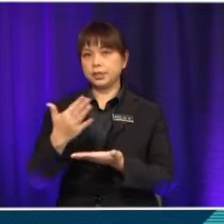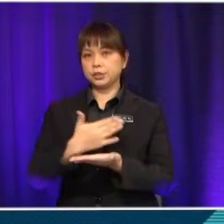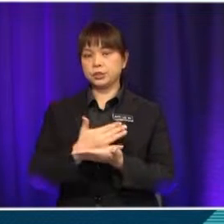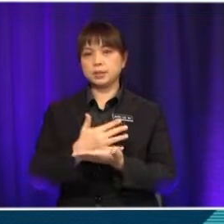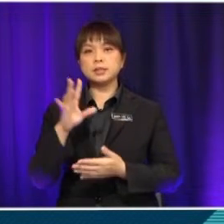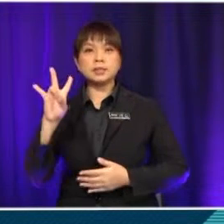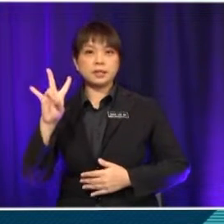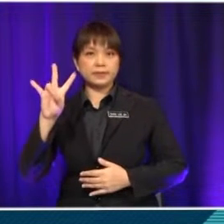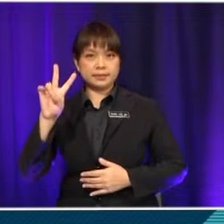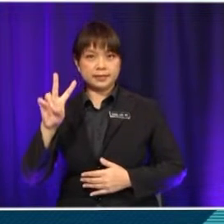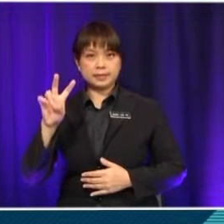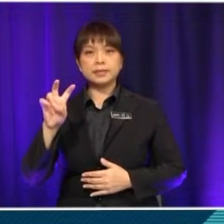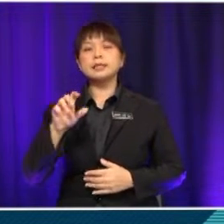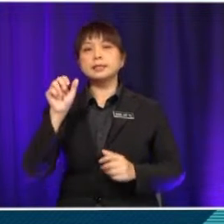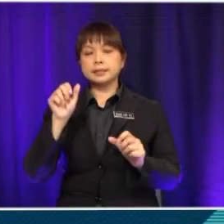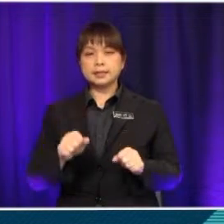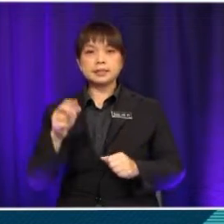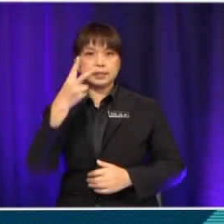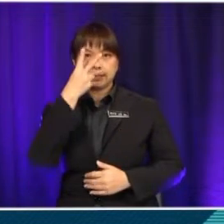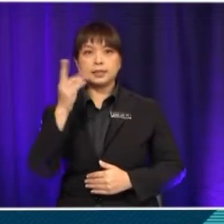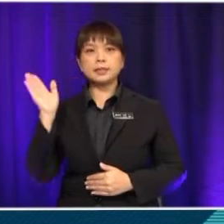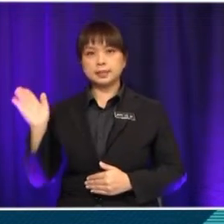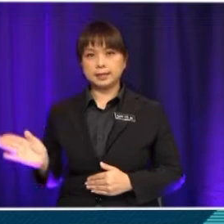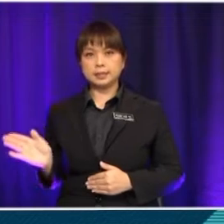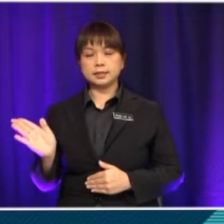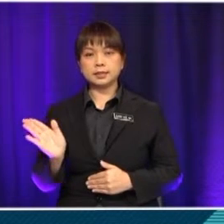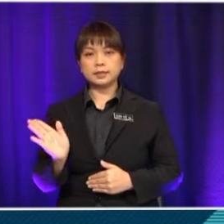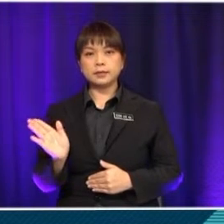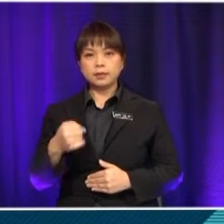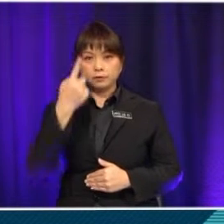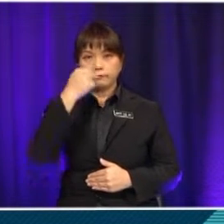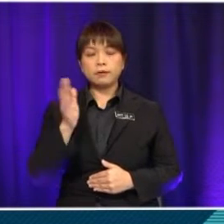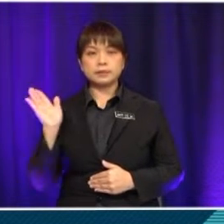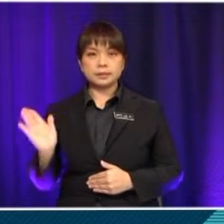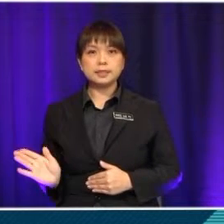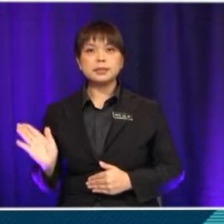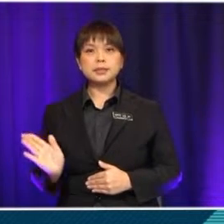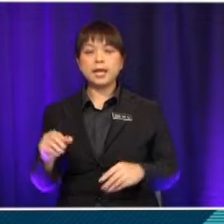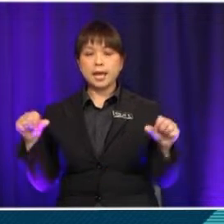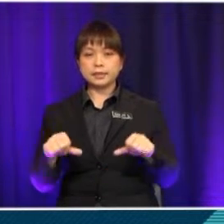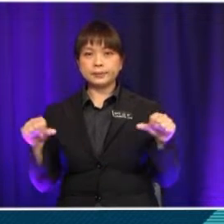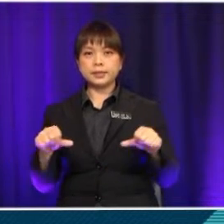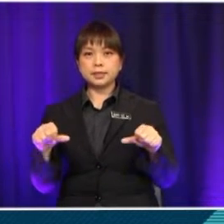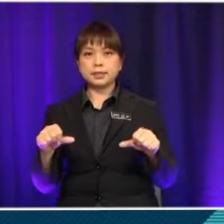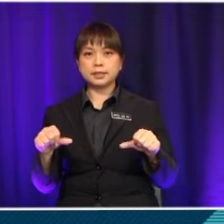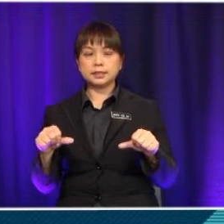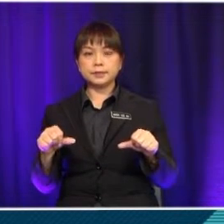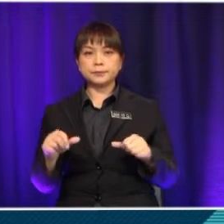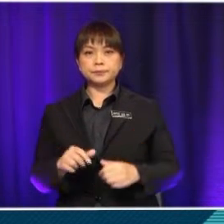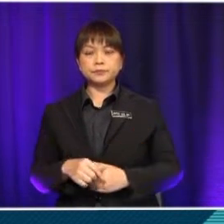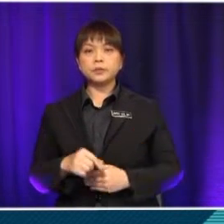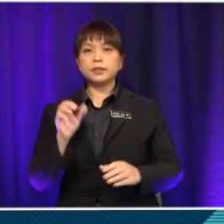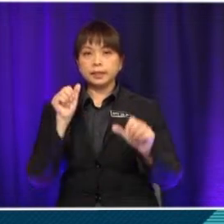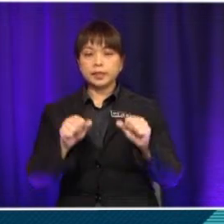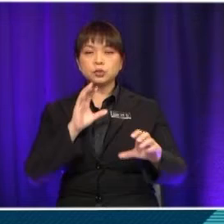right. Okay, if you can see here, right, for these speaking activities, okay, so it says that talk in pairs, okay.